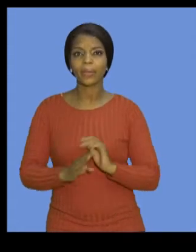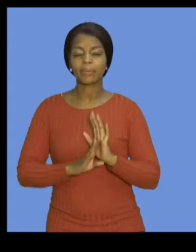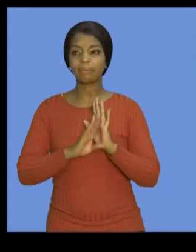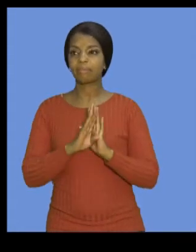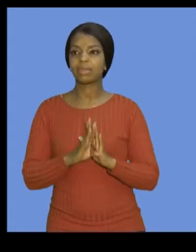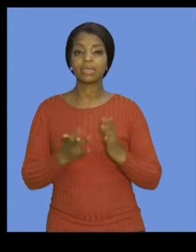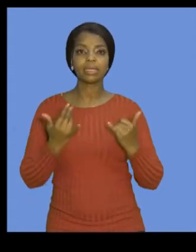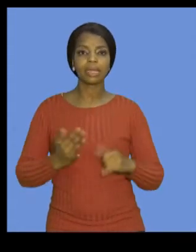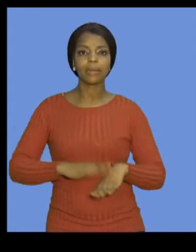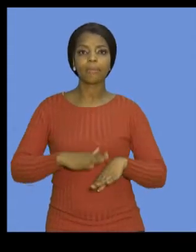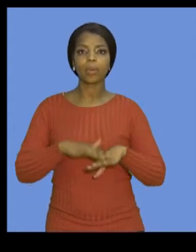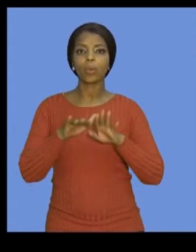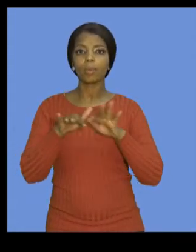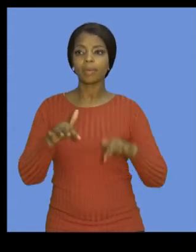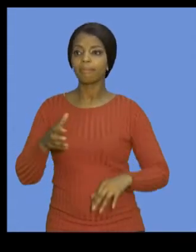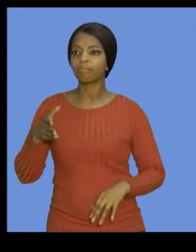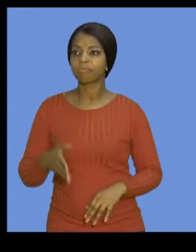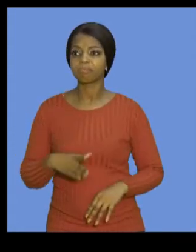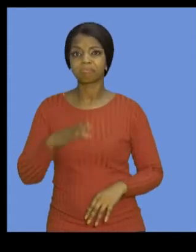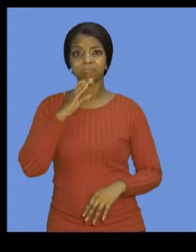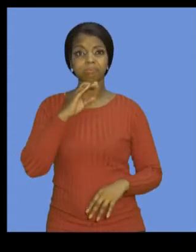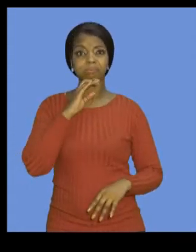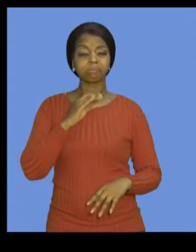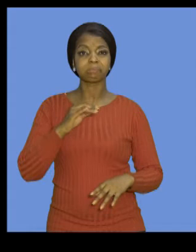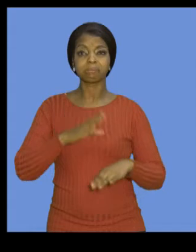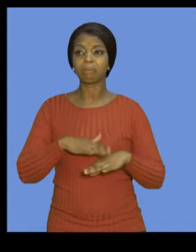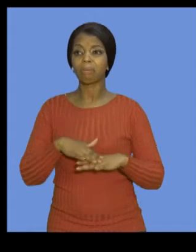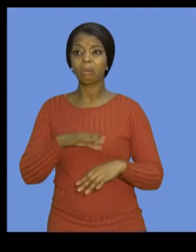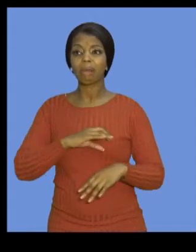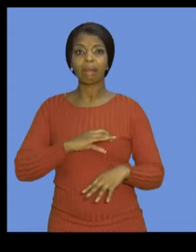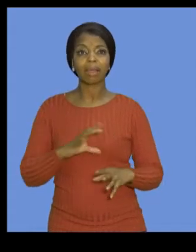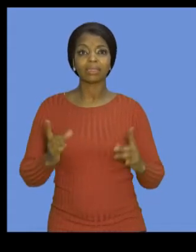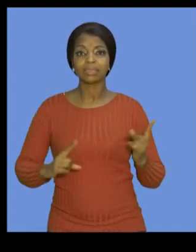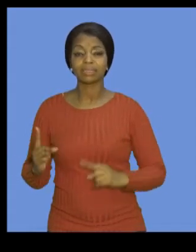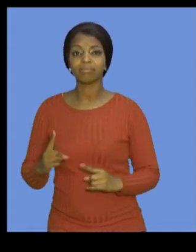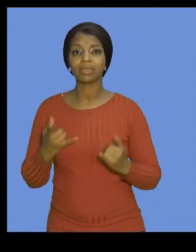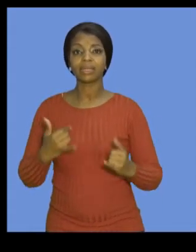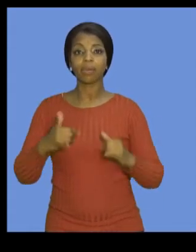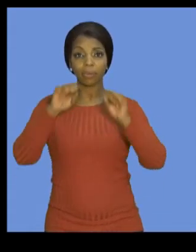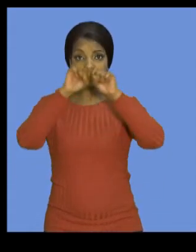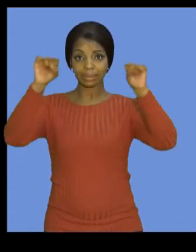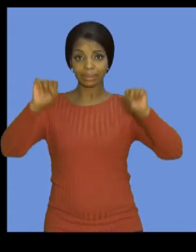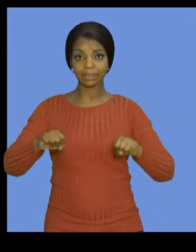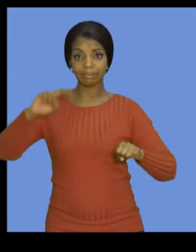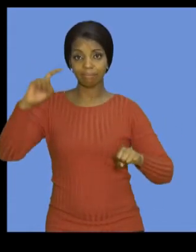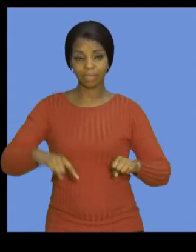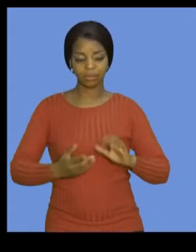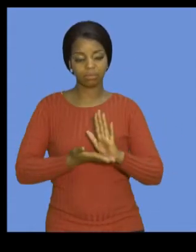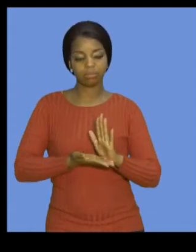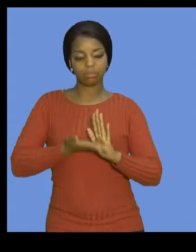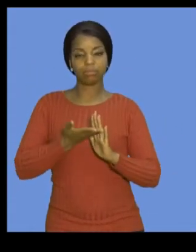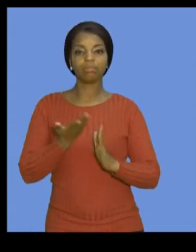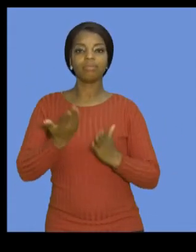now there are more clients in the business, and now the business needs to be blooming. So now they need to upgrade their system